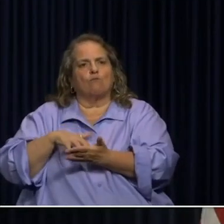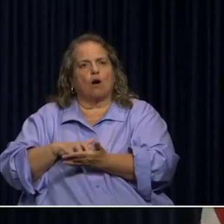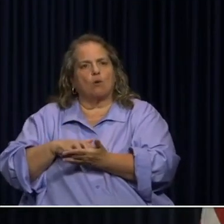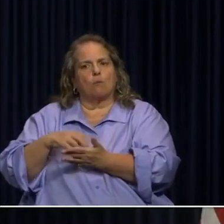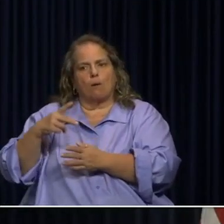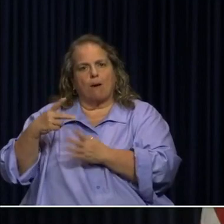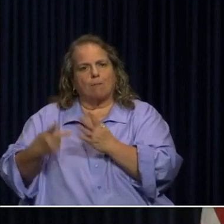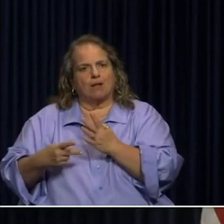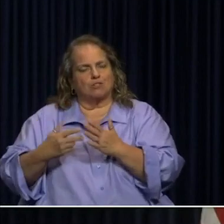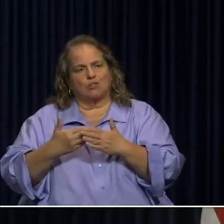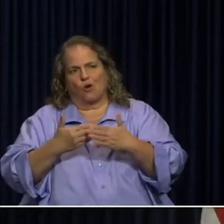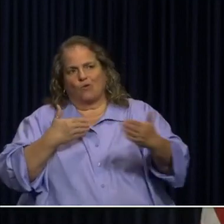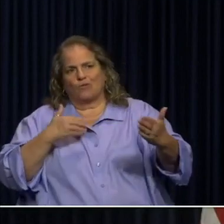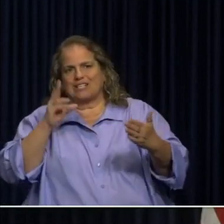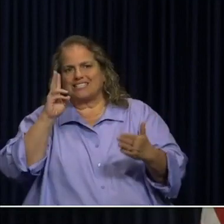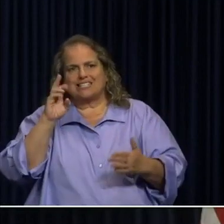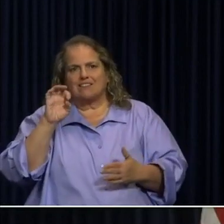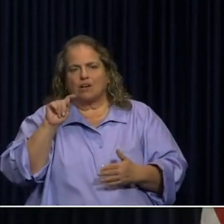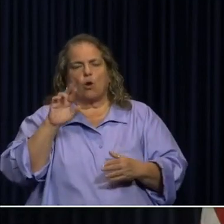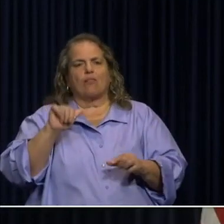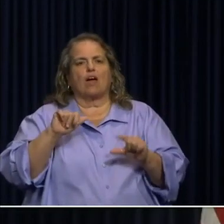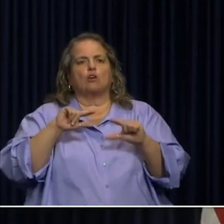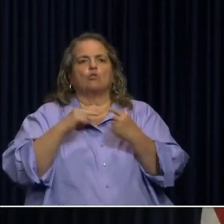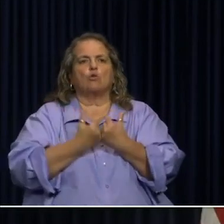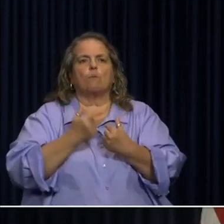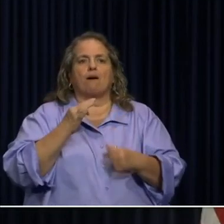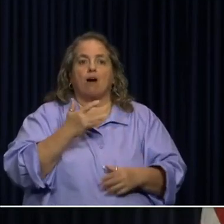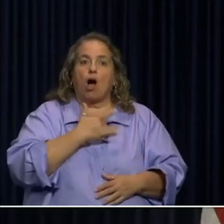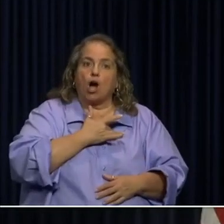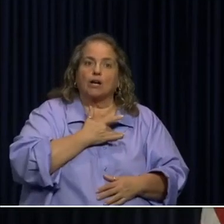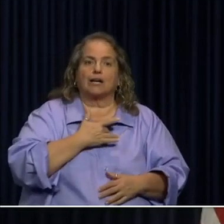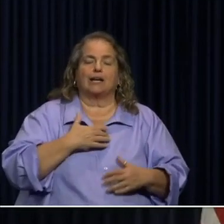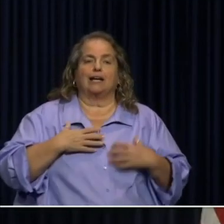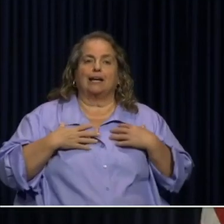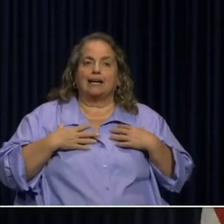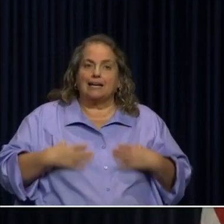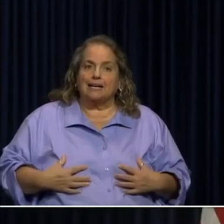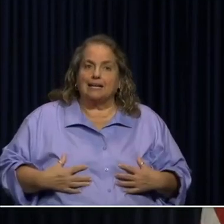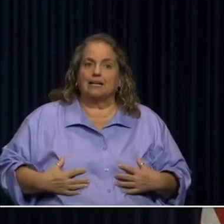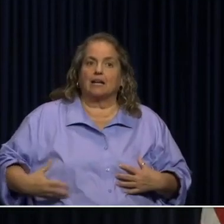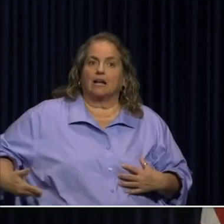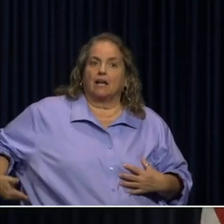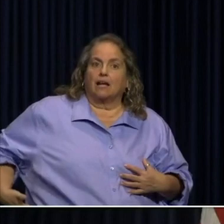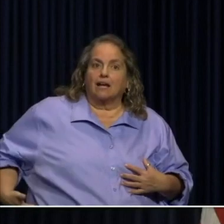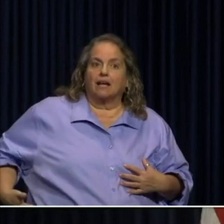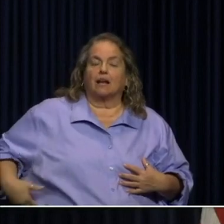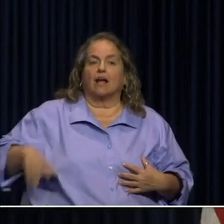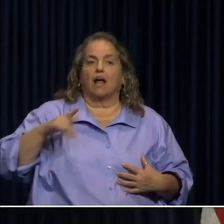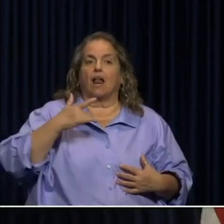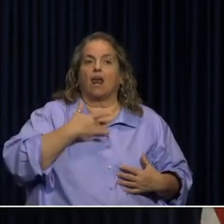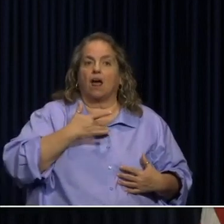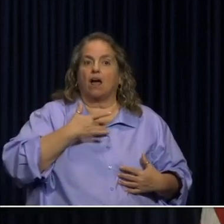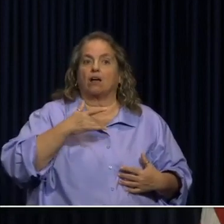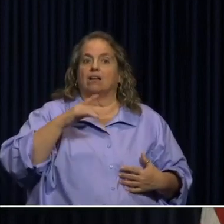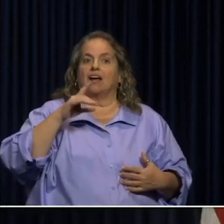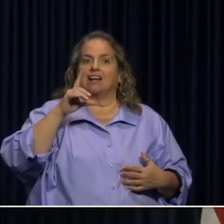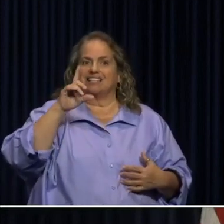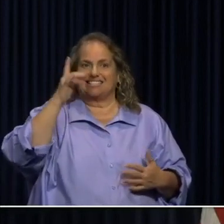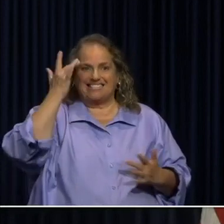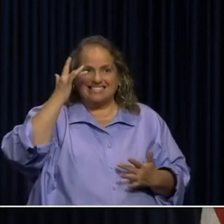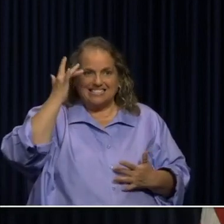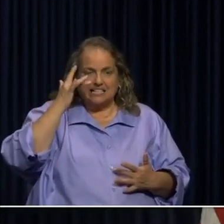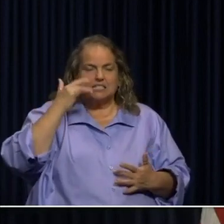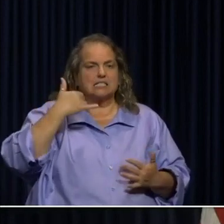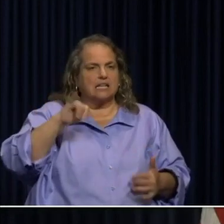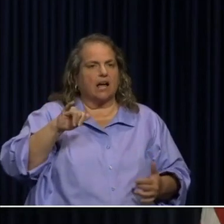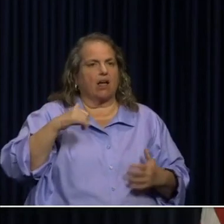60 or in that risk group of heart, kidney, or lung disease of still being healthy at home.